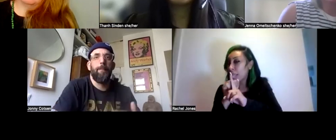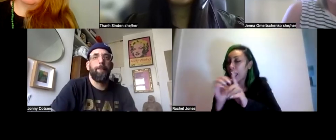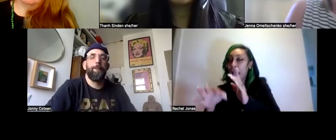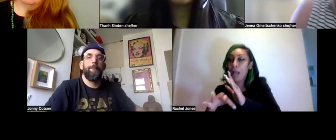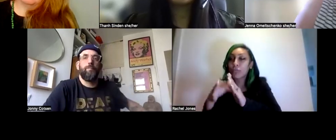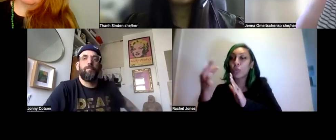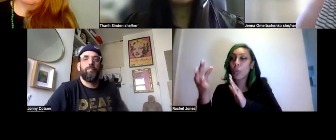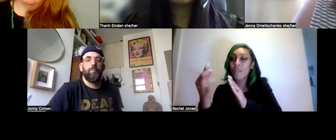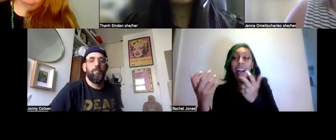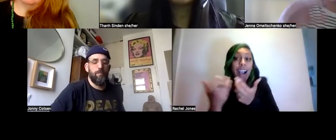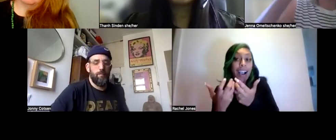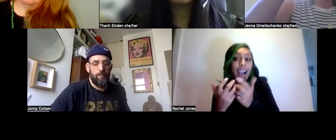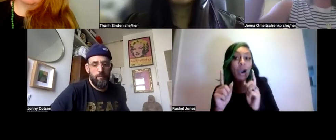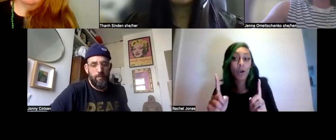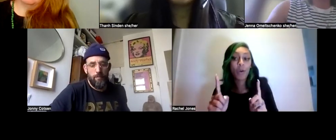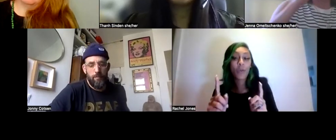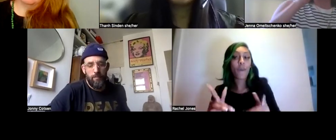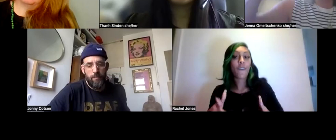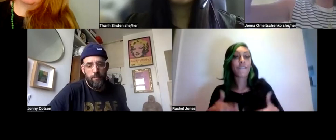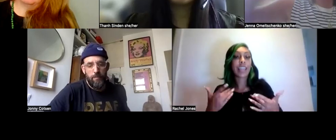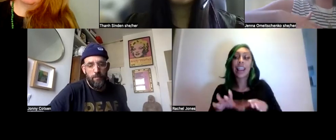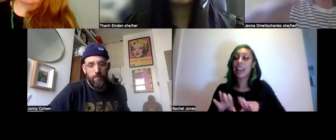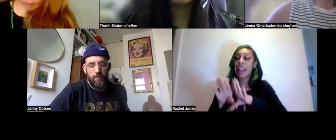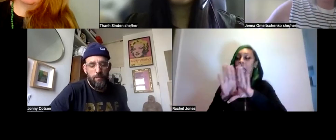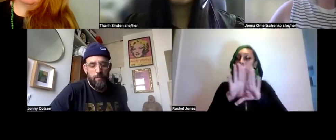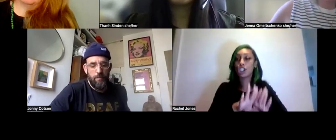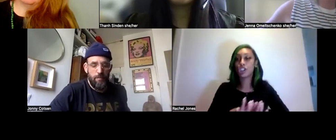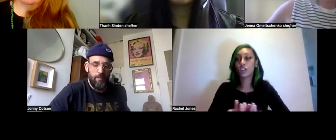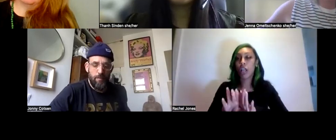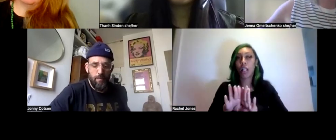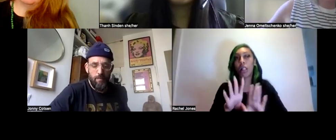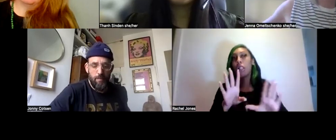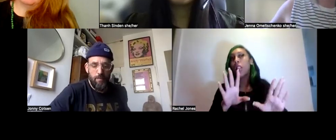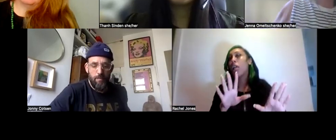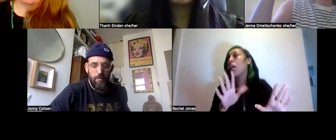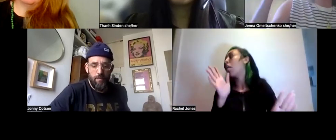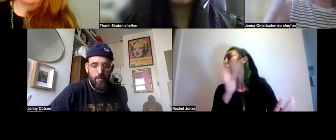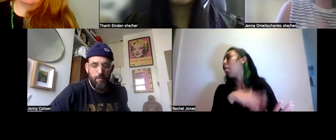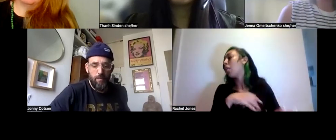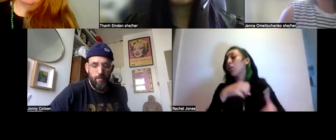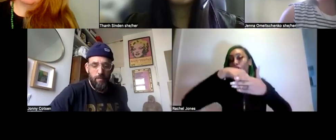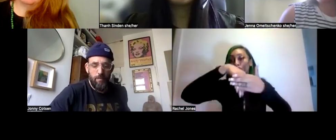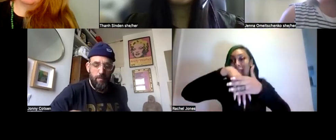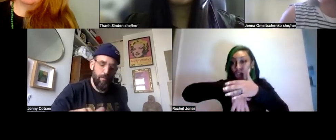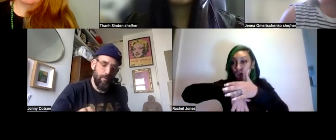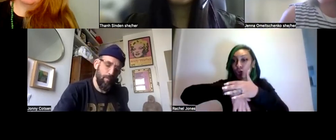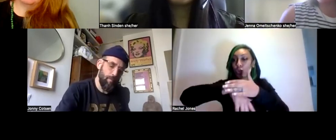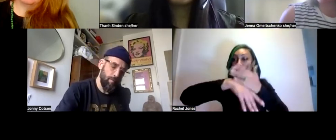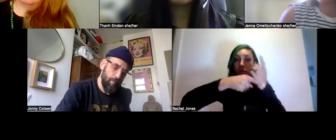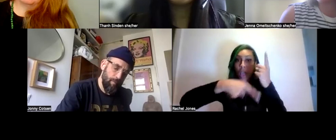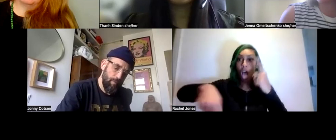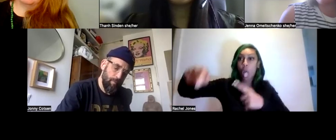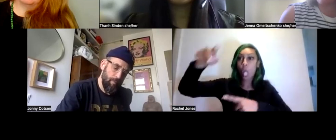equitable, or where it felt like the National Theatre was being very top down rather than kind of grassroots up. So I think that